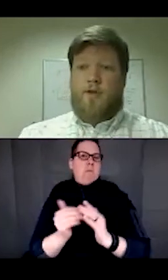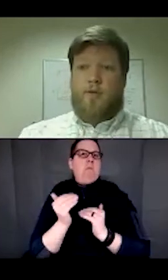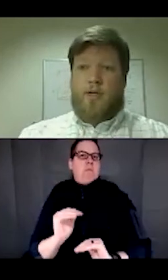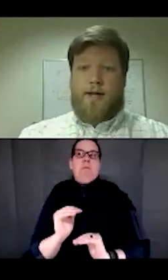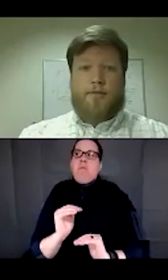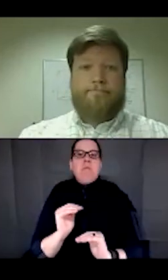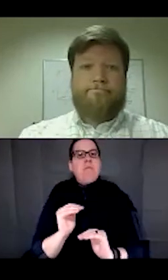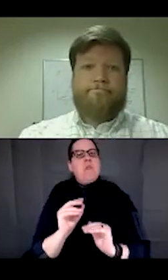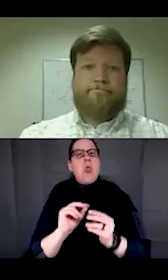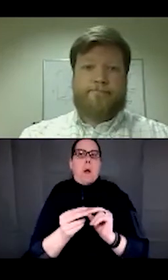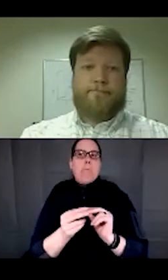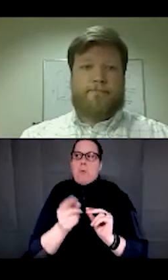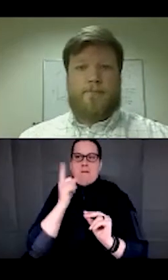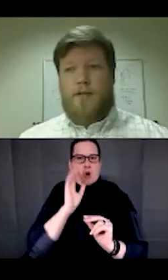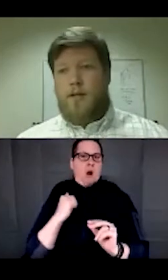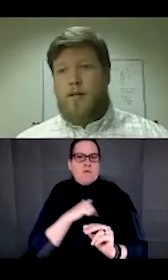of human interaction.